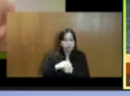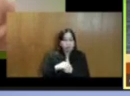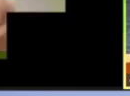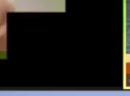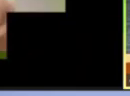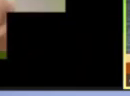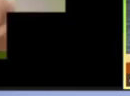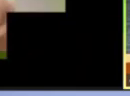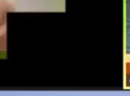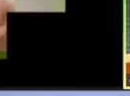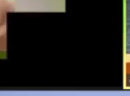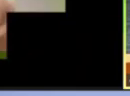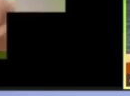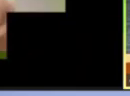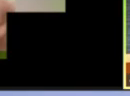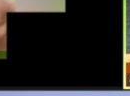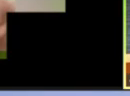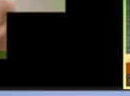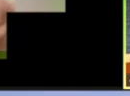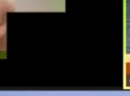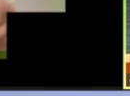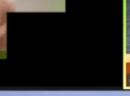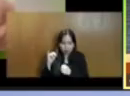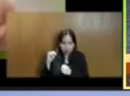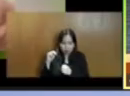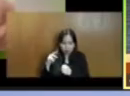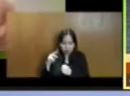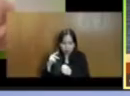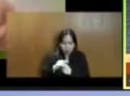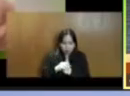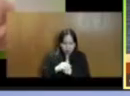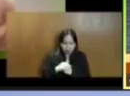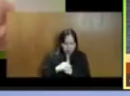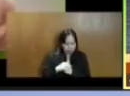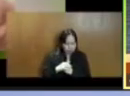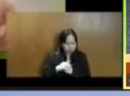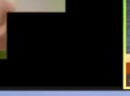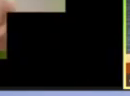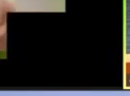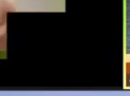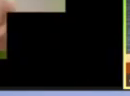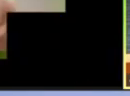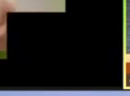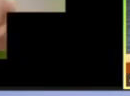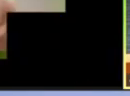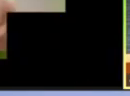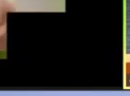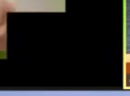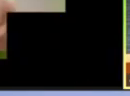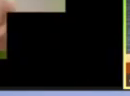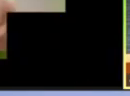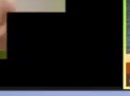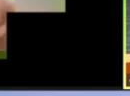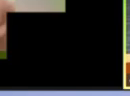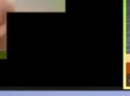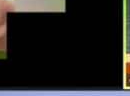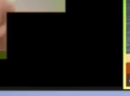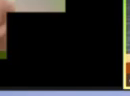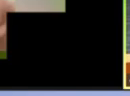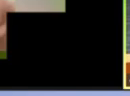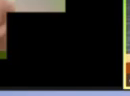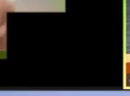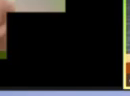the data analytics, the cybersecurity, the ones that we're also doing. And these are the cybersecurity skills, as I mentioned.